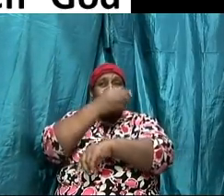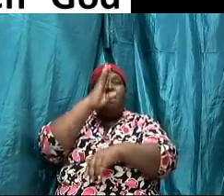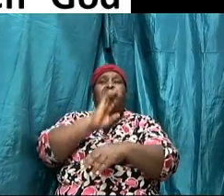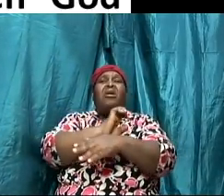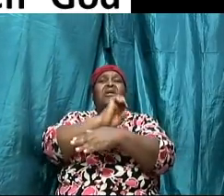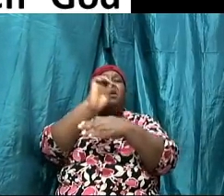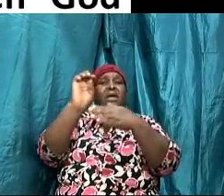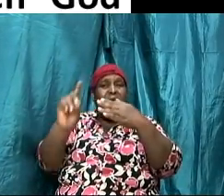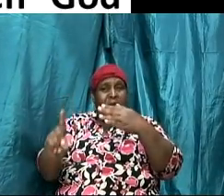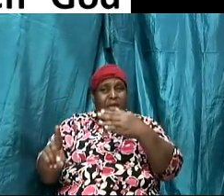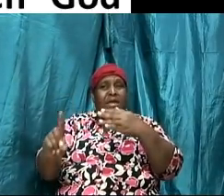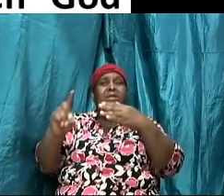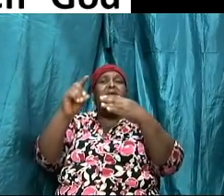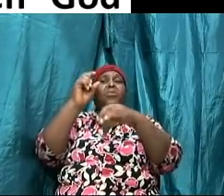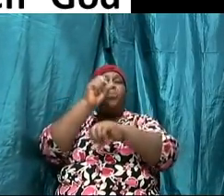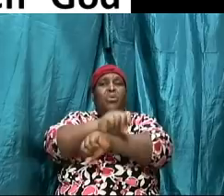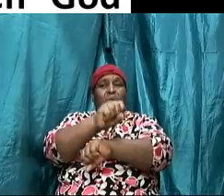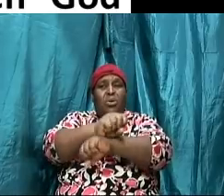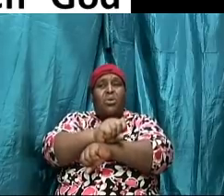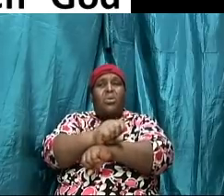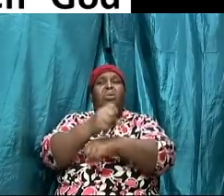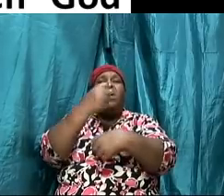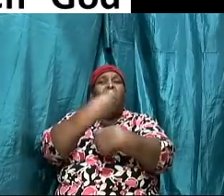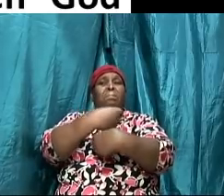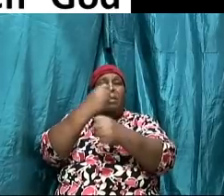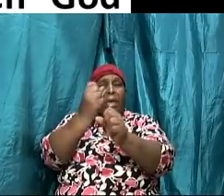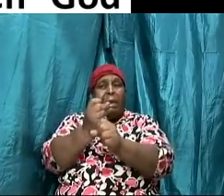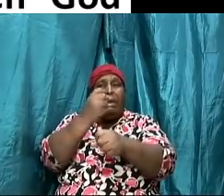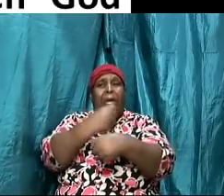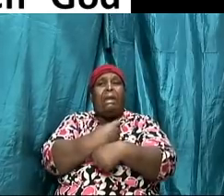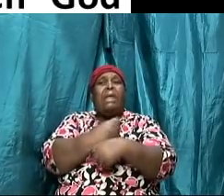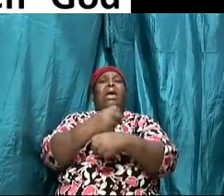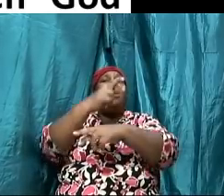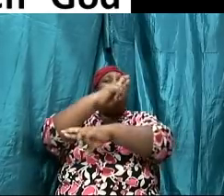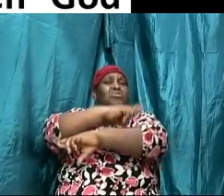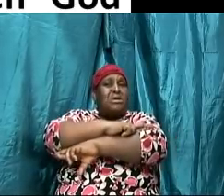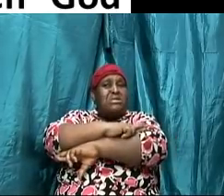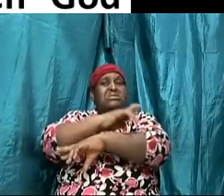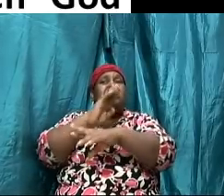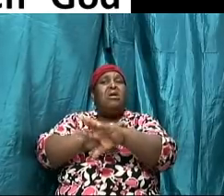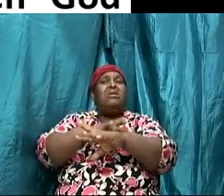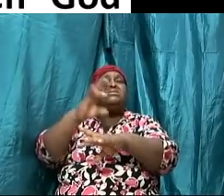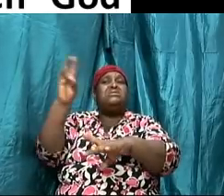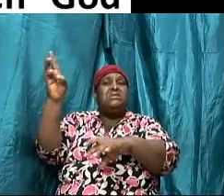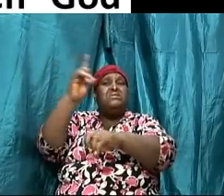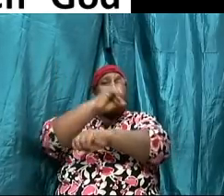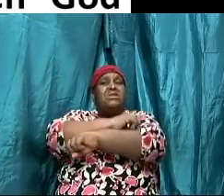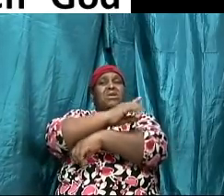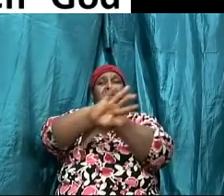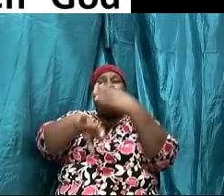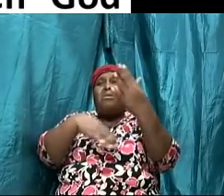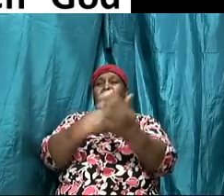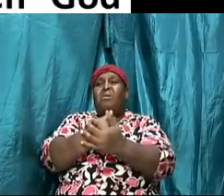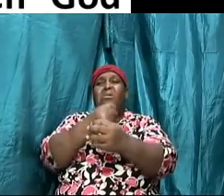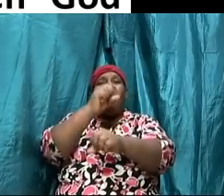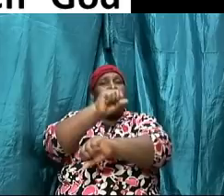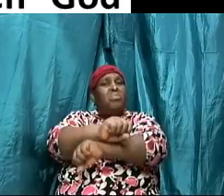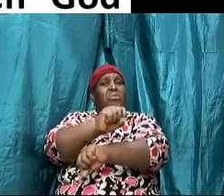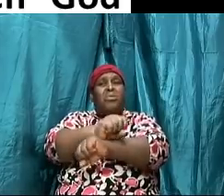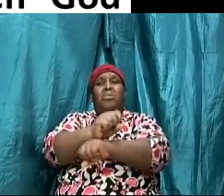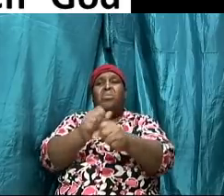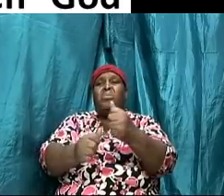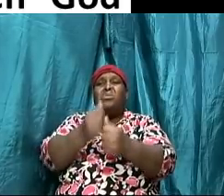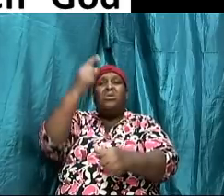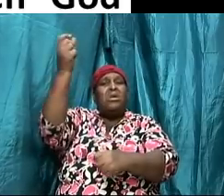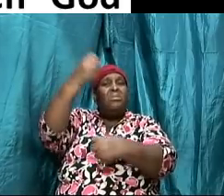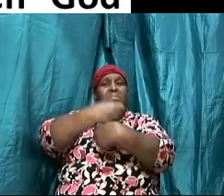God ended his work which he had made. And he rested on the seventh day from all his work which he had made. And